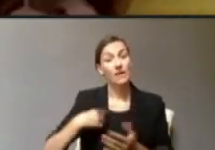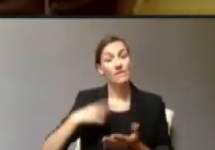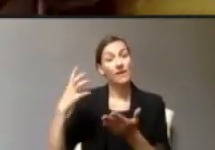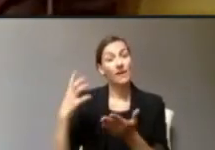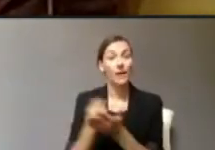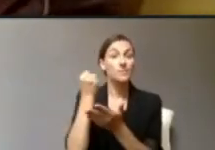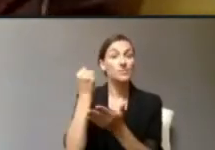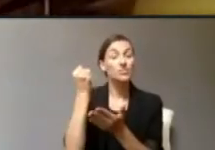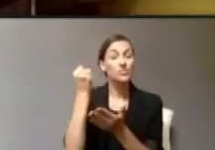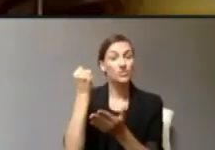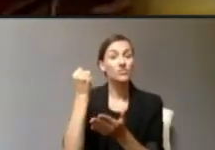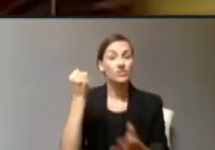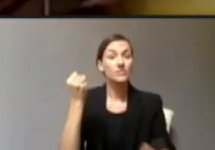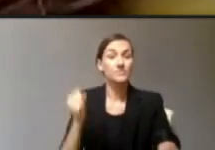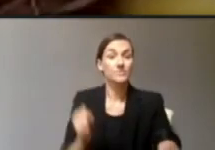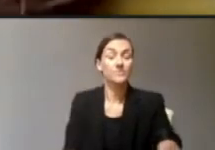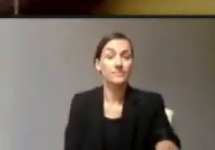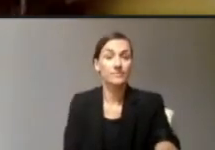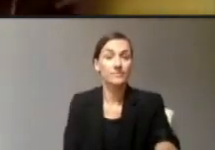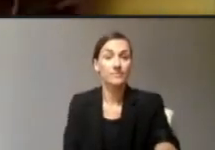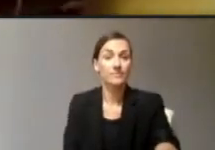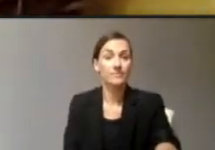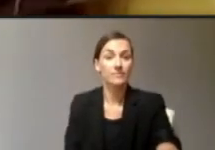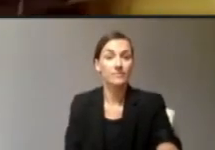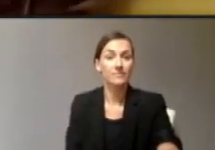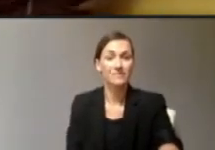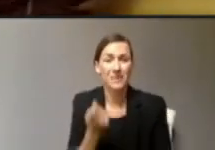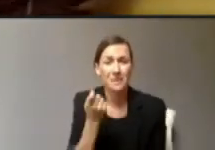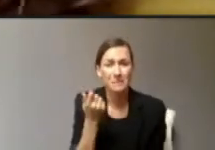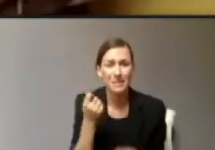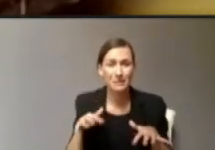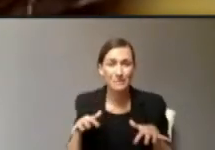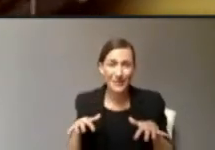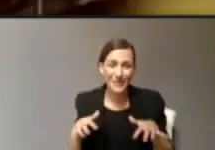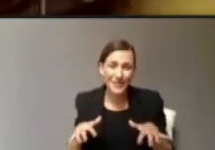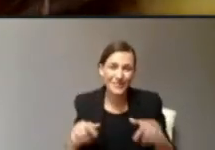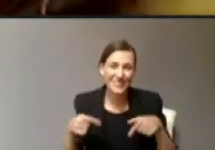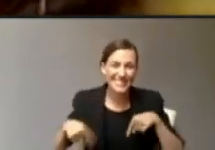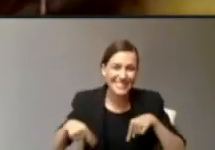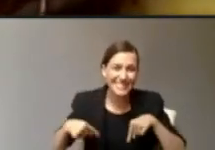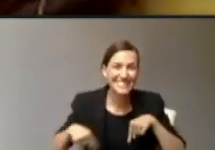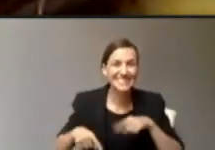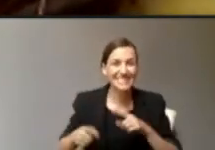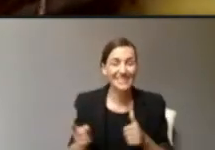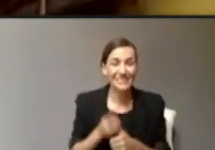accomplished. I'm a little nervous. This is the first time.